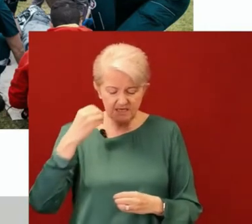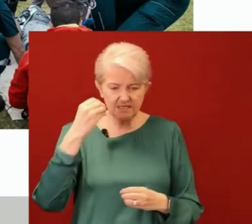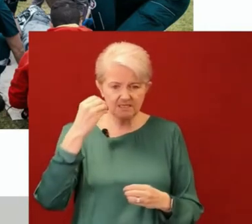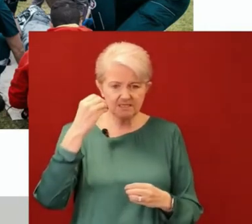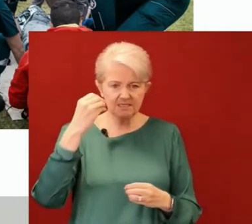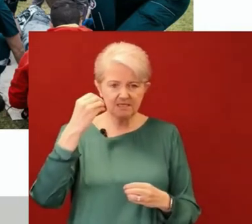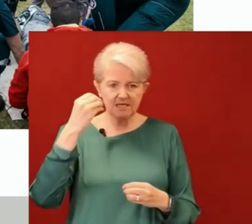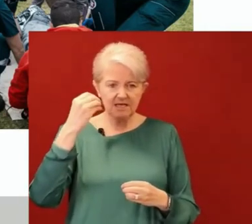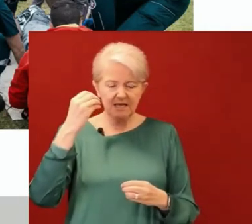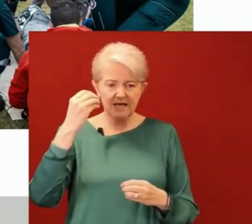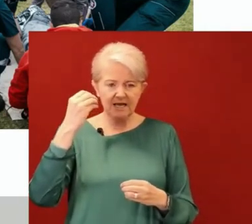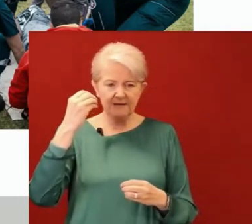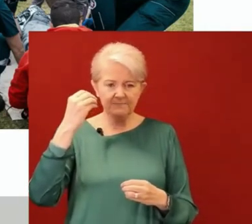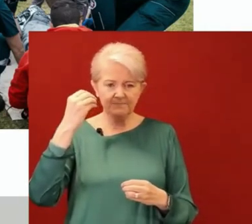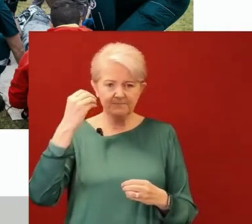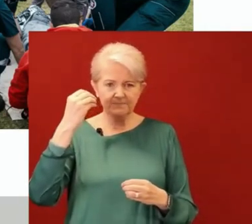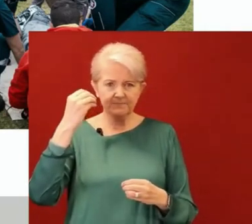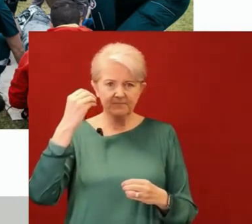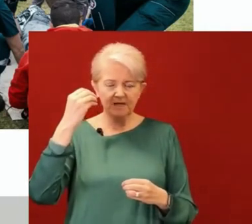It is,